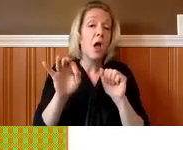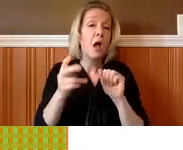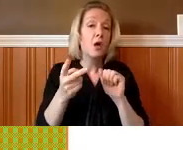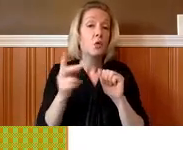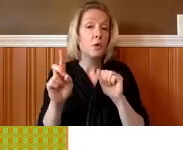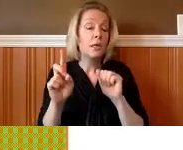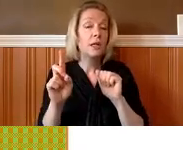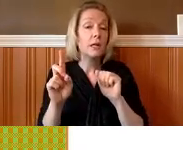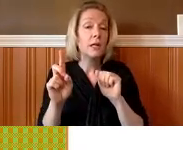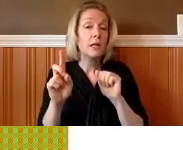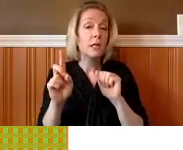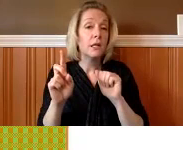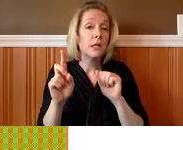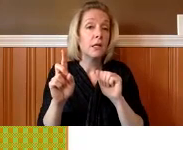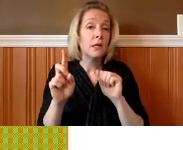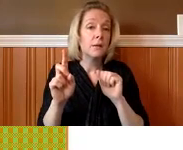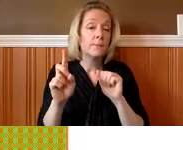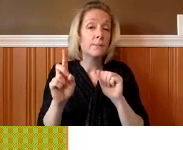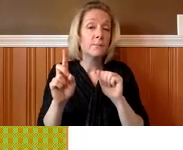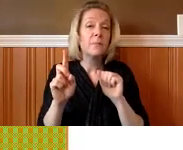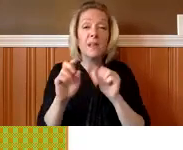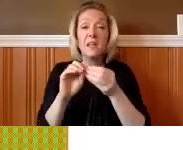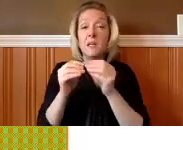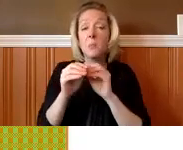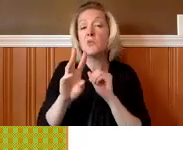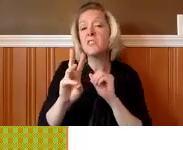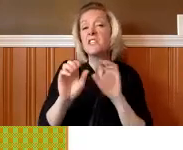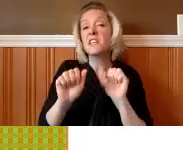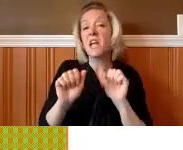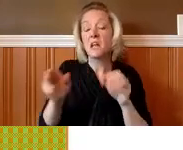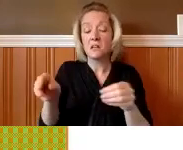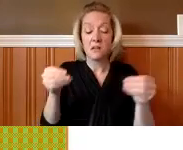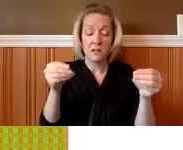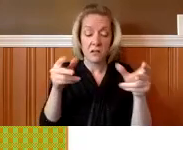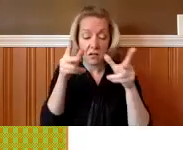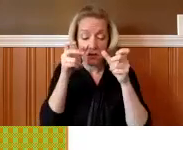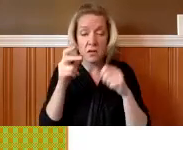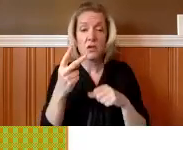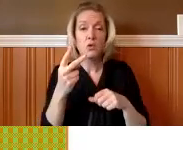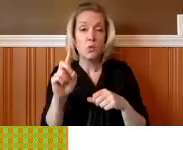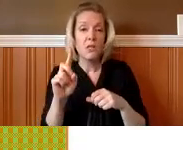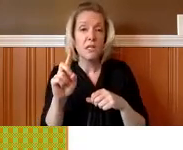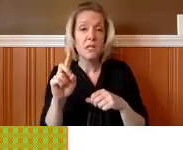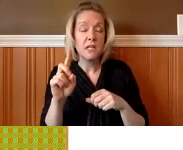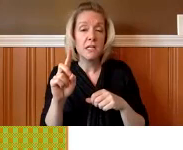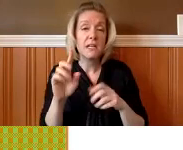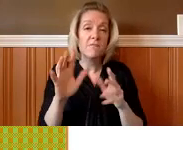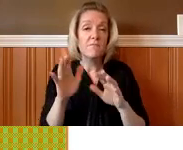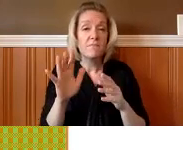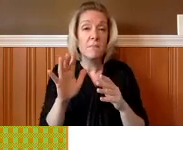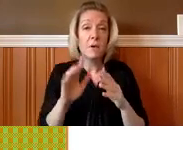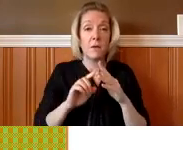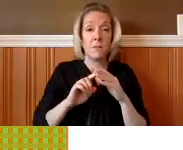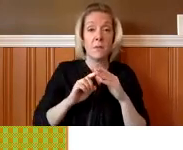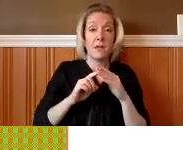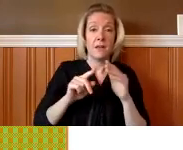2-dimensional materials until they're at like a 6. We will find that our students lower in phase 2 will